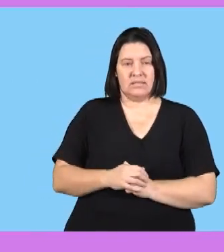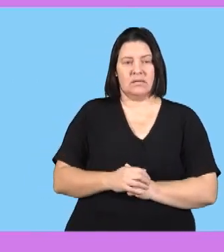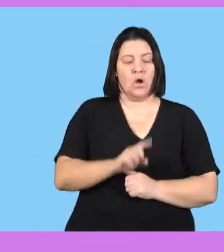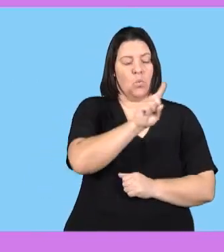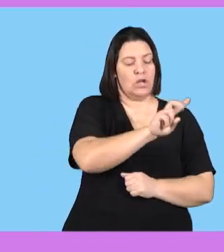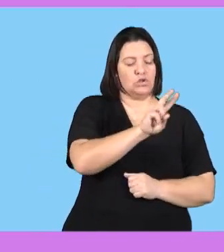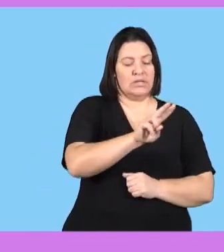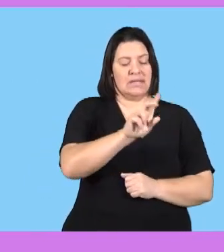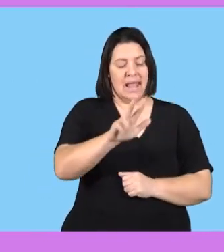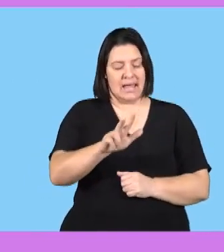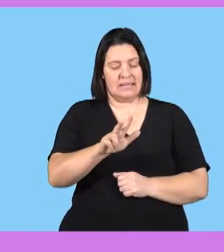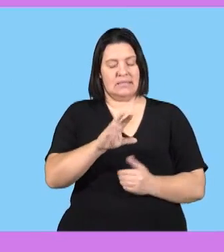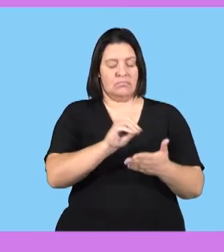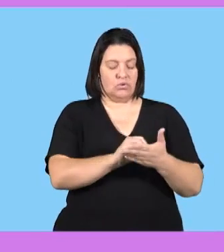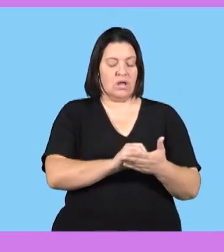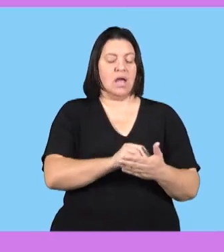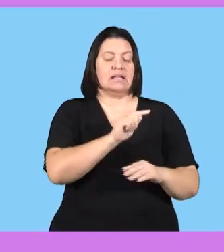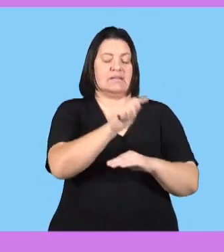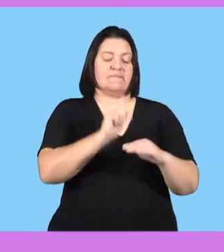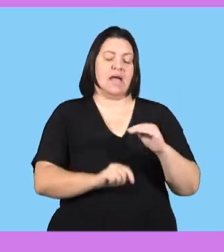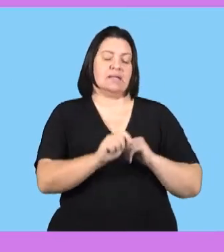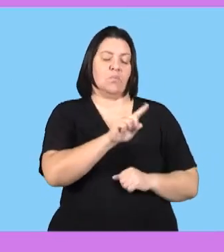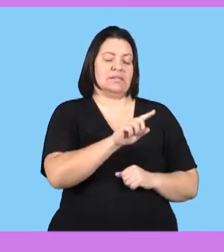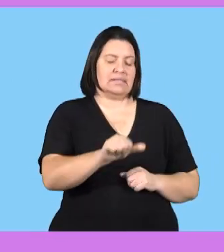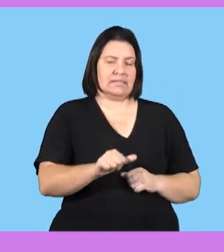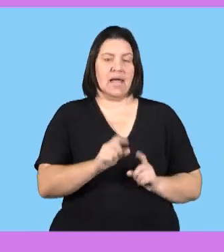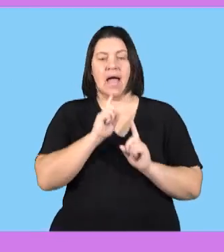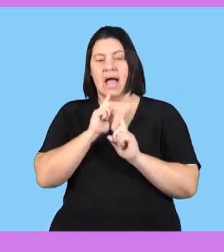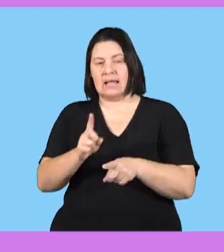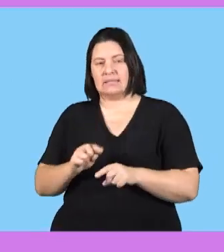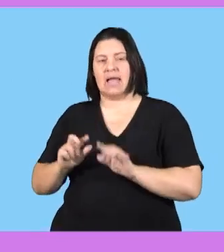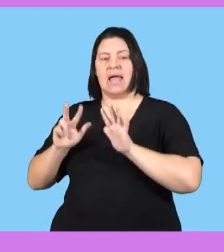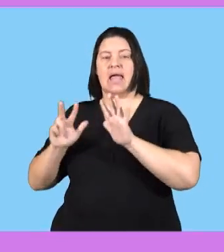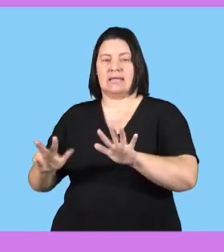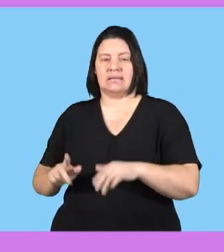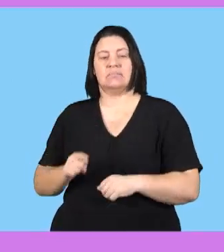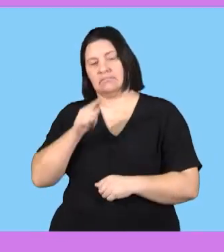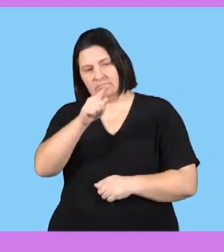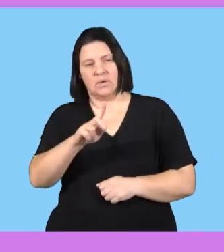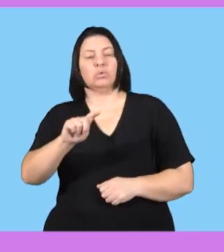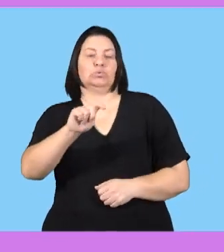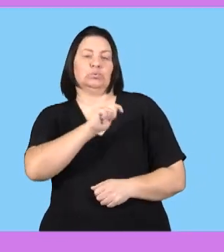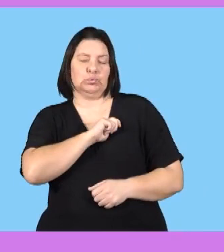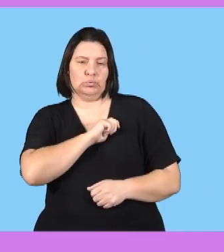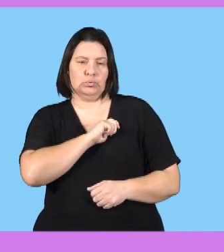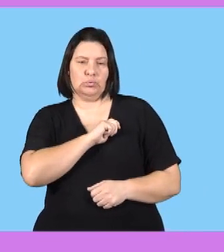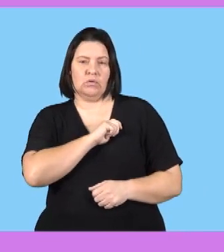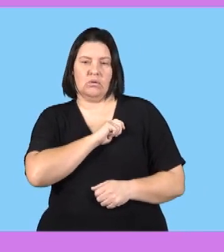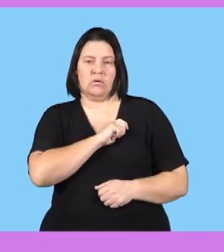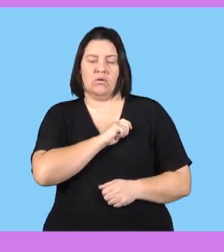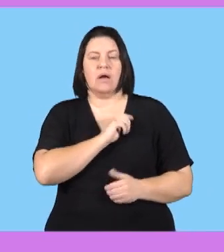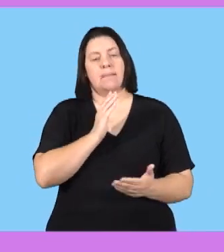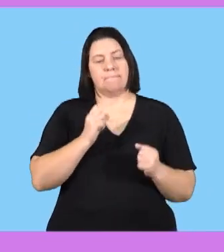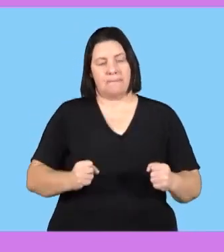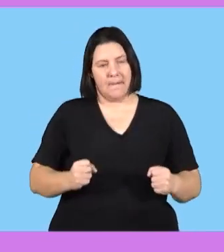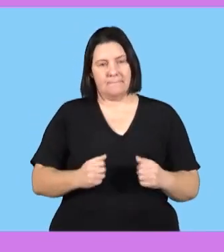we are going to have 128 divided by 16, which gives us 8. And we have shown that the